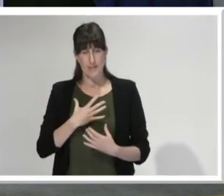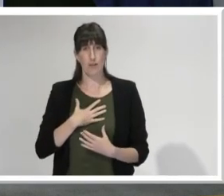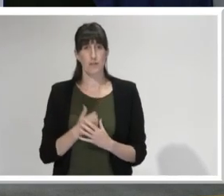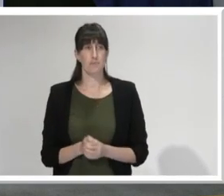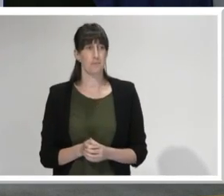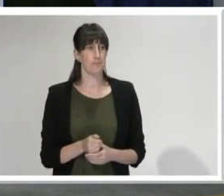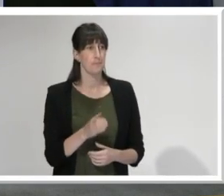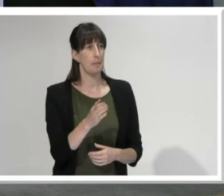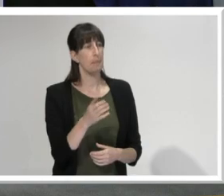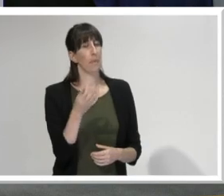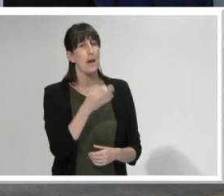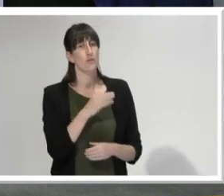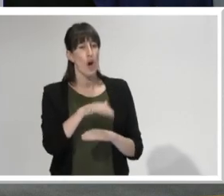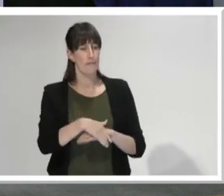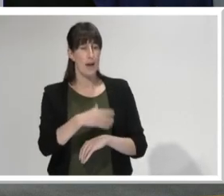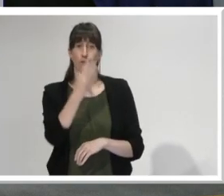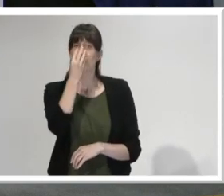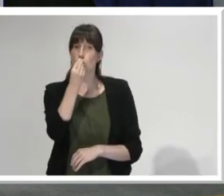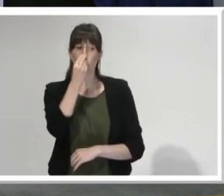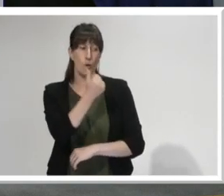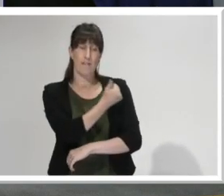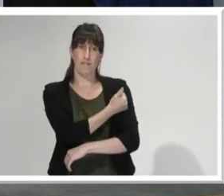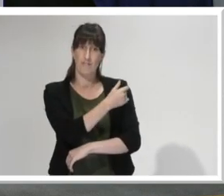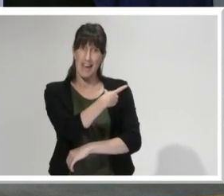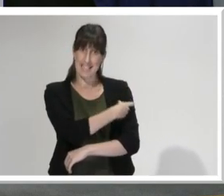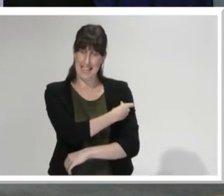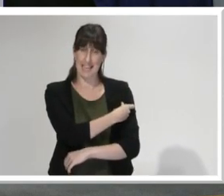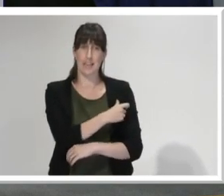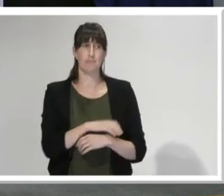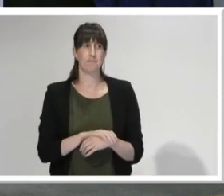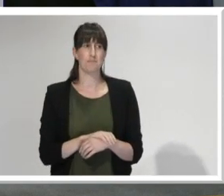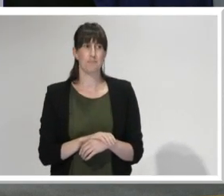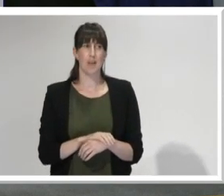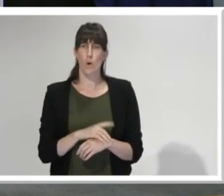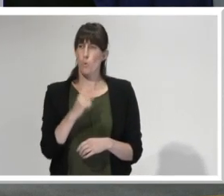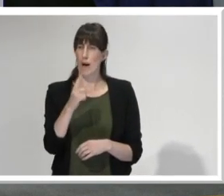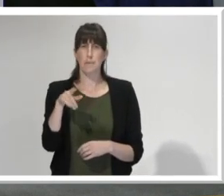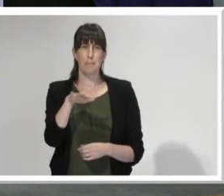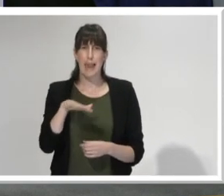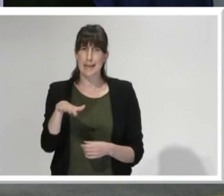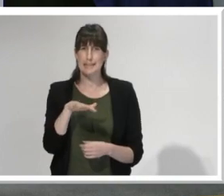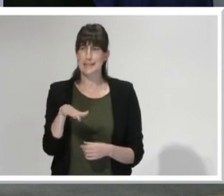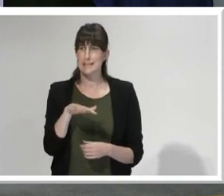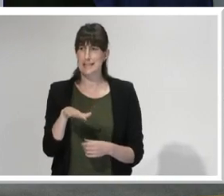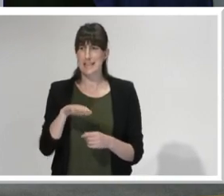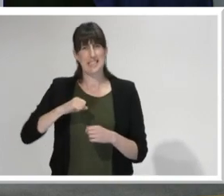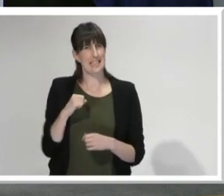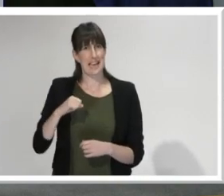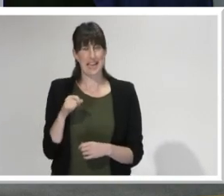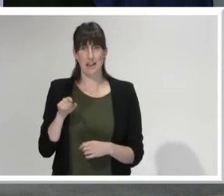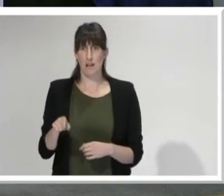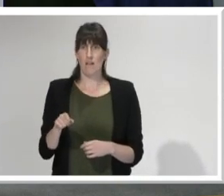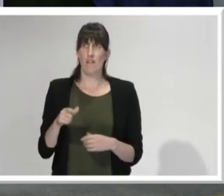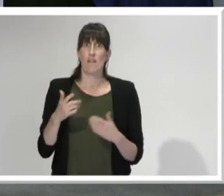a practice in Dunedin who would like an apology. They said the ministry's been over-promising because they have run out of vaccines. They don't know when they're going to get them.